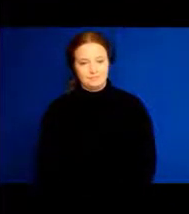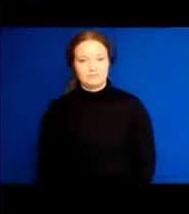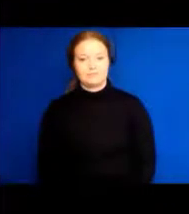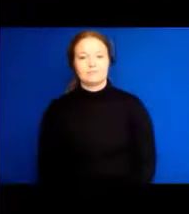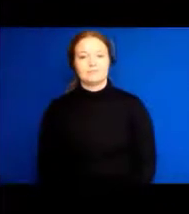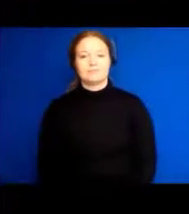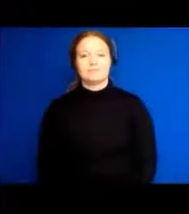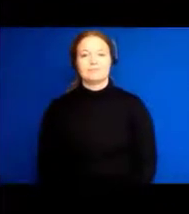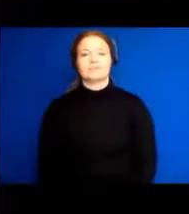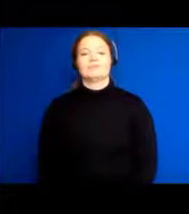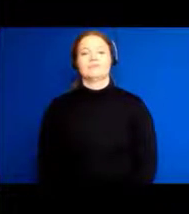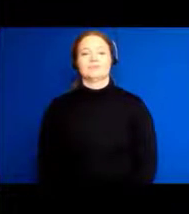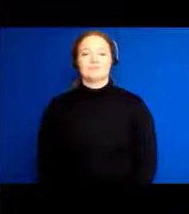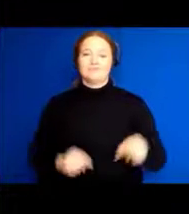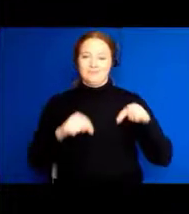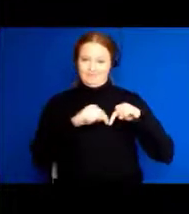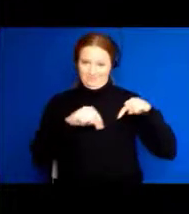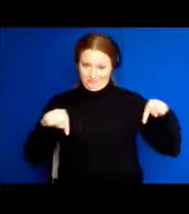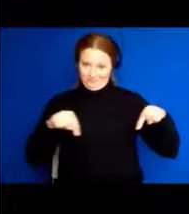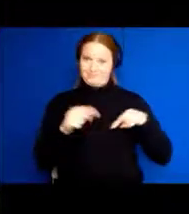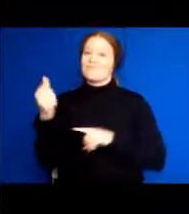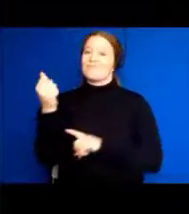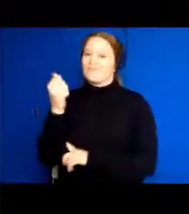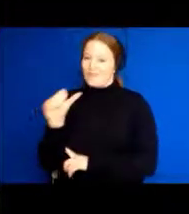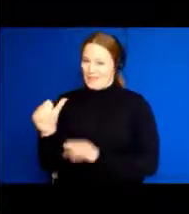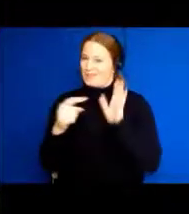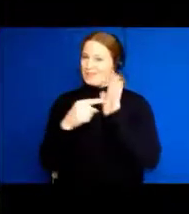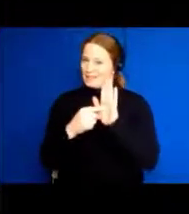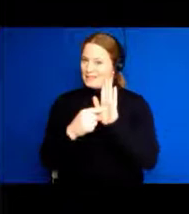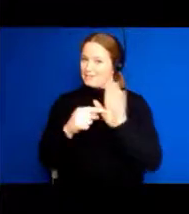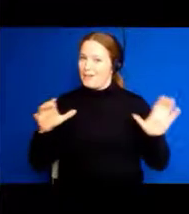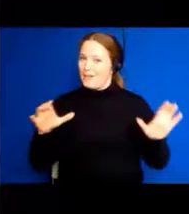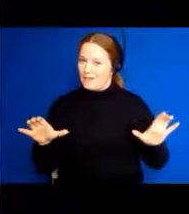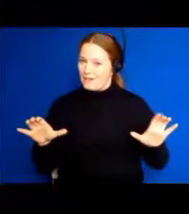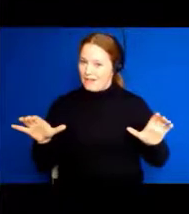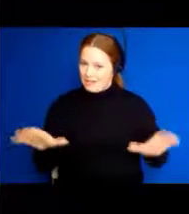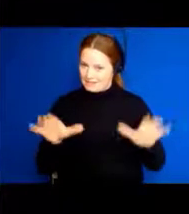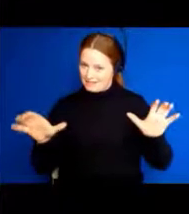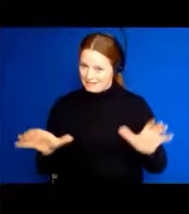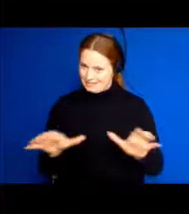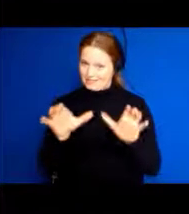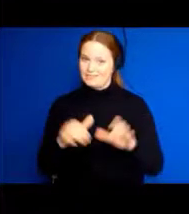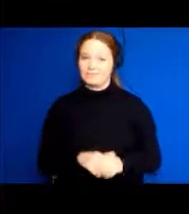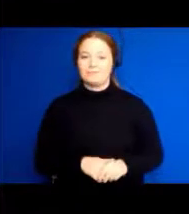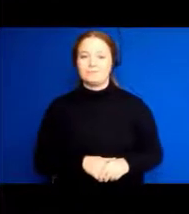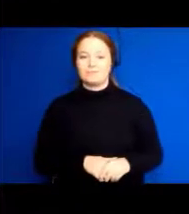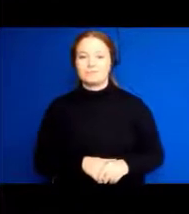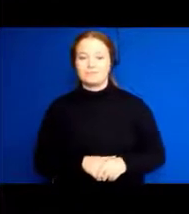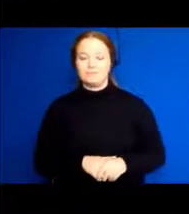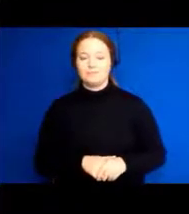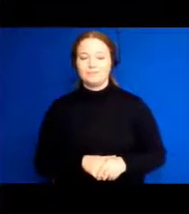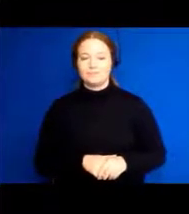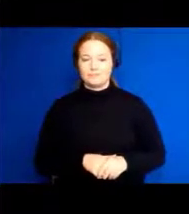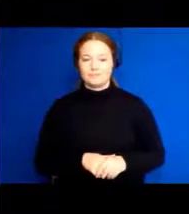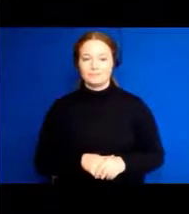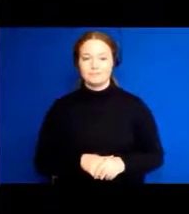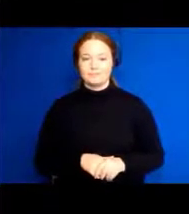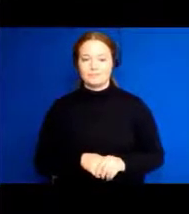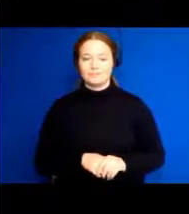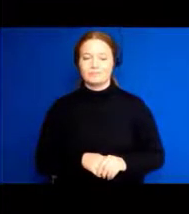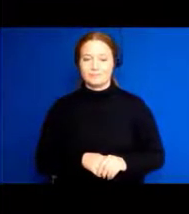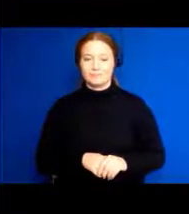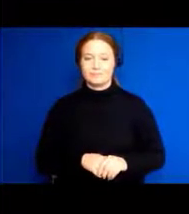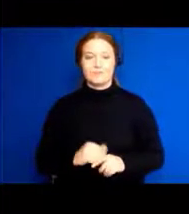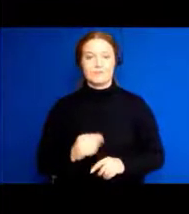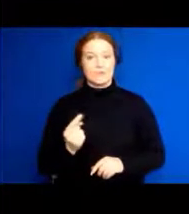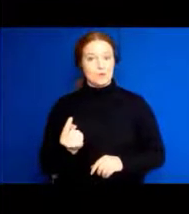And this is one of the other activities that we did. One of our participants had been a very